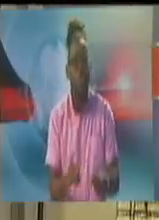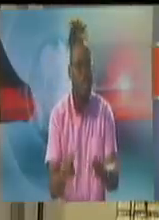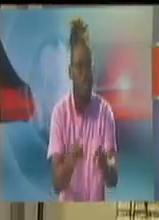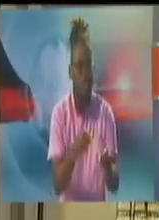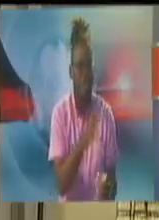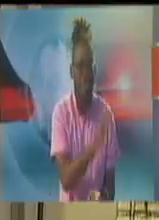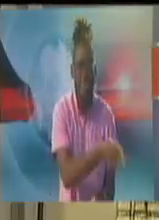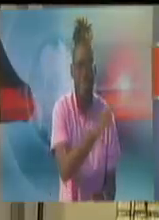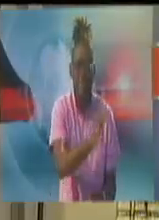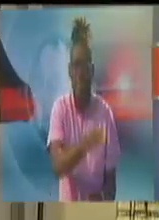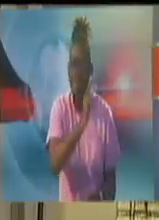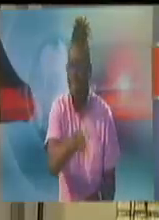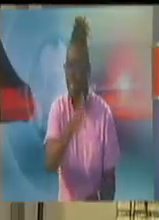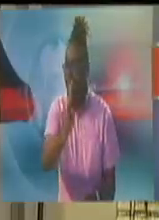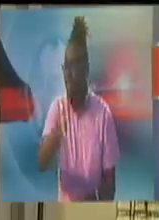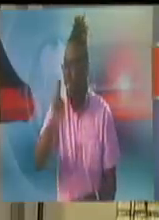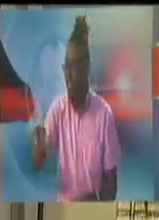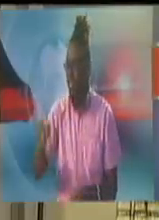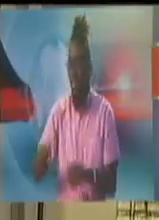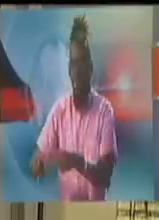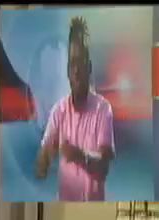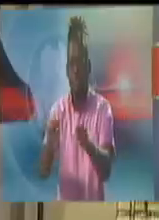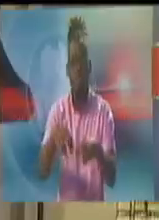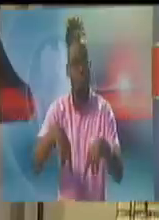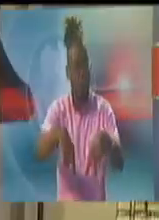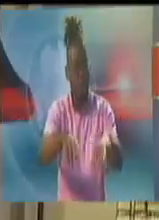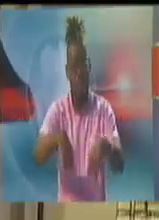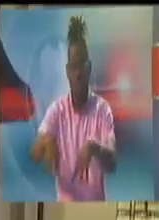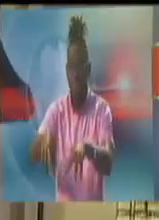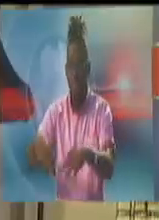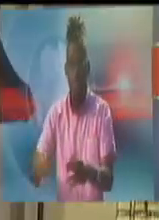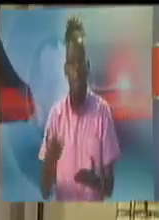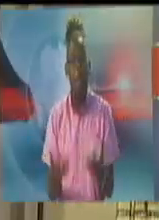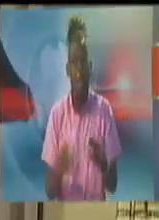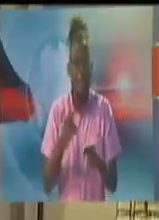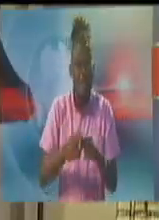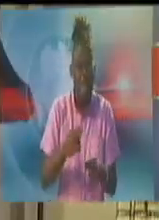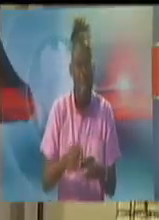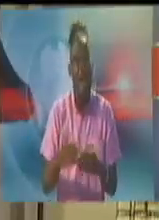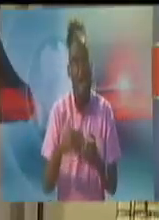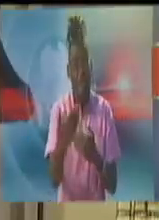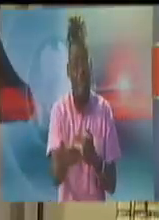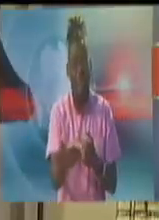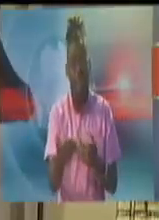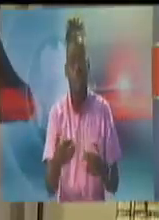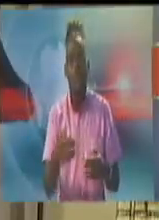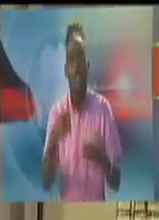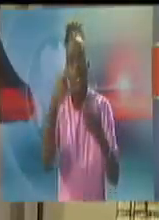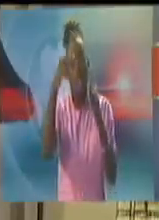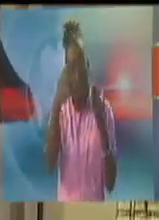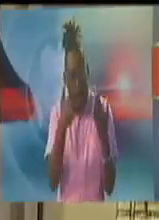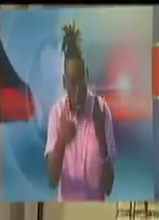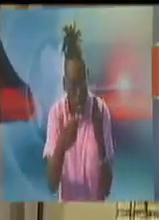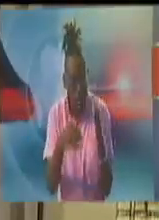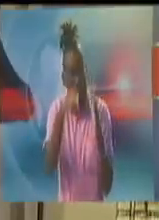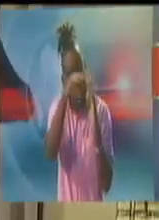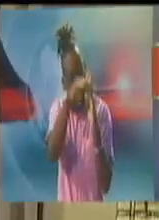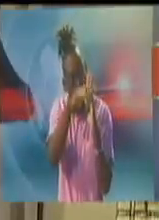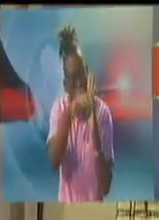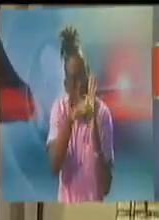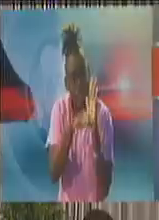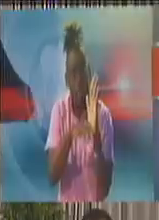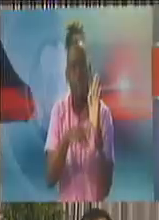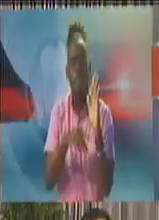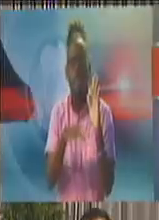list. We could probably do a press release and give you all that information. And this is only Ministry of Health. Thank you. And I understand